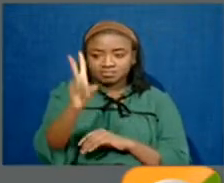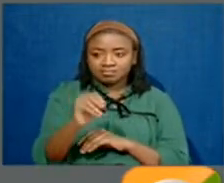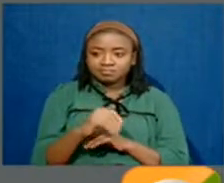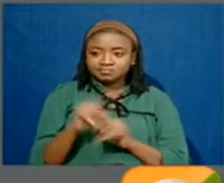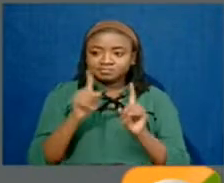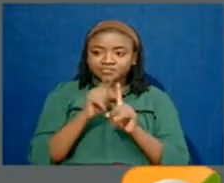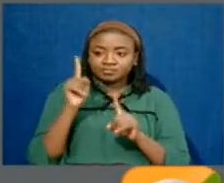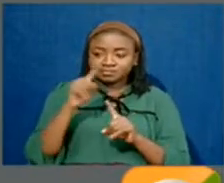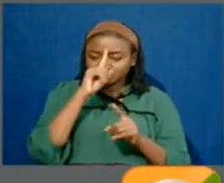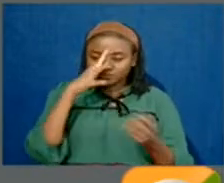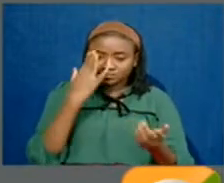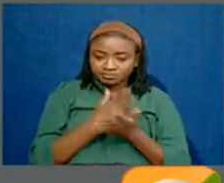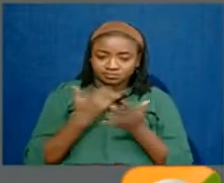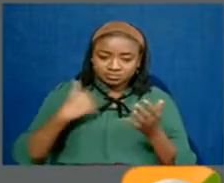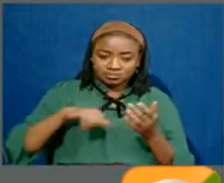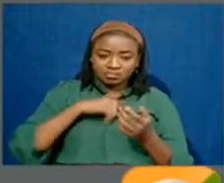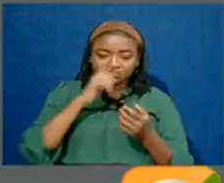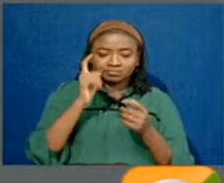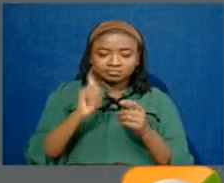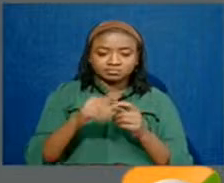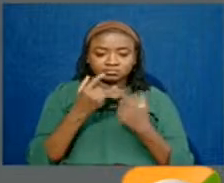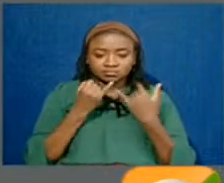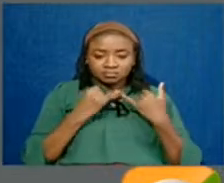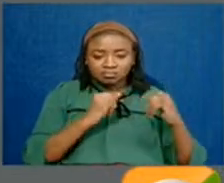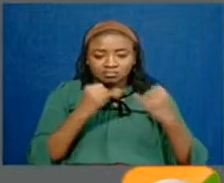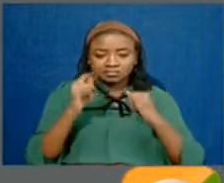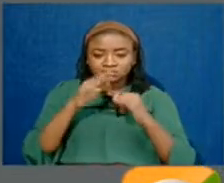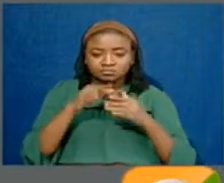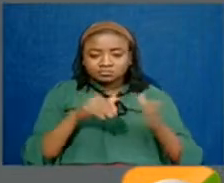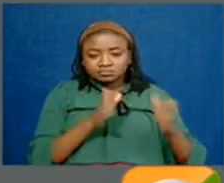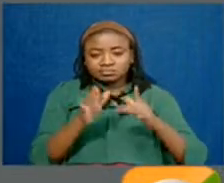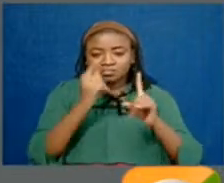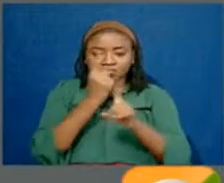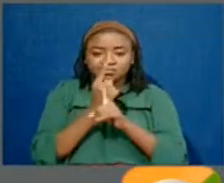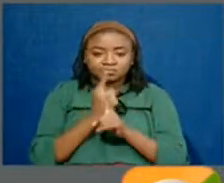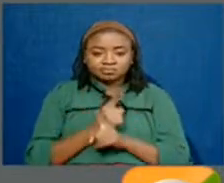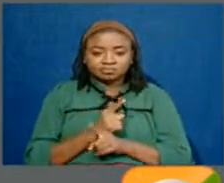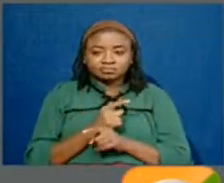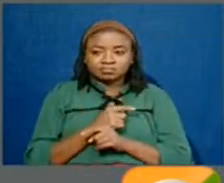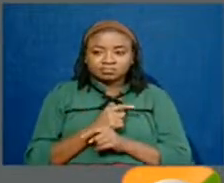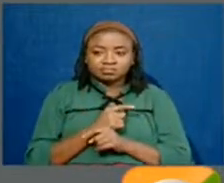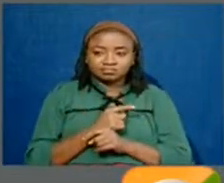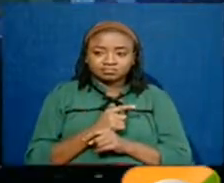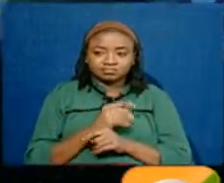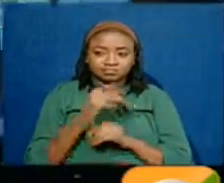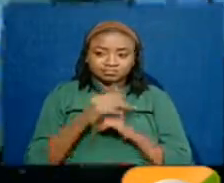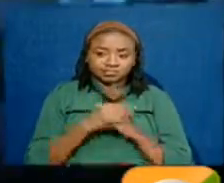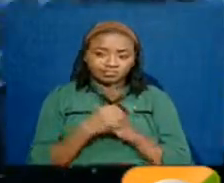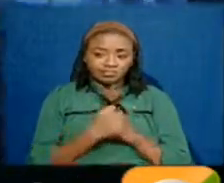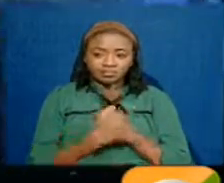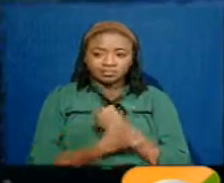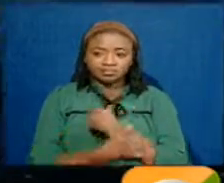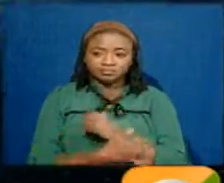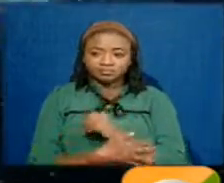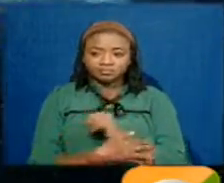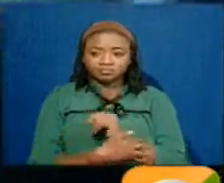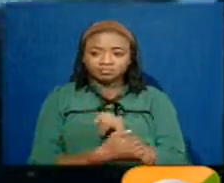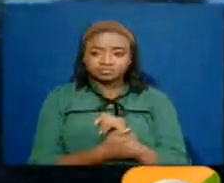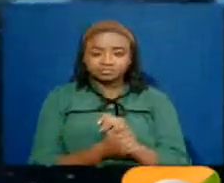I believe that we should try all of this to be more digitalized than how we are.